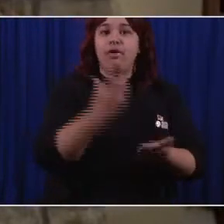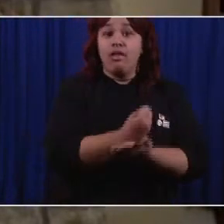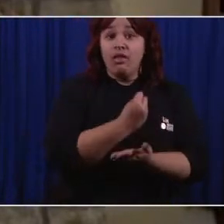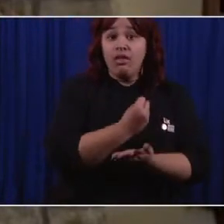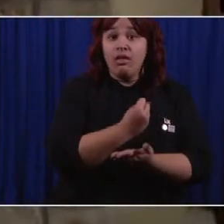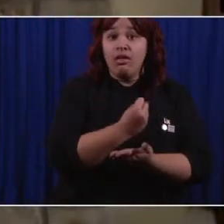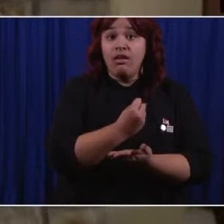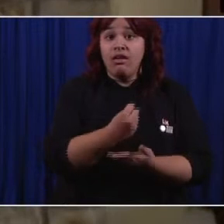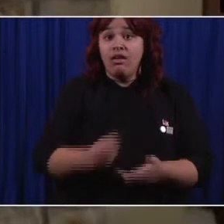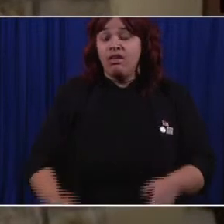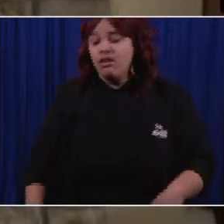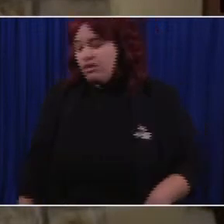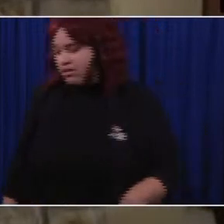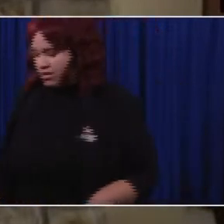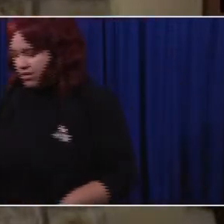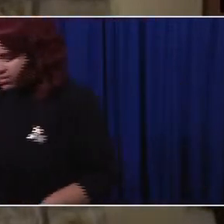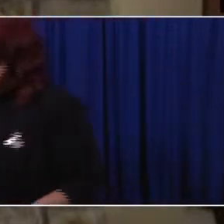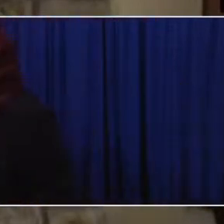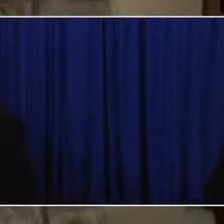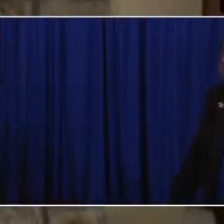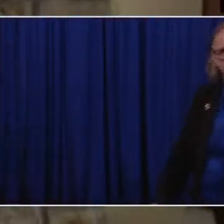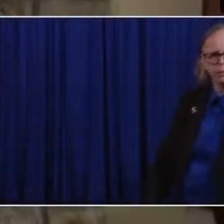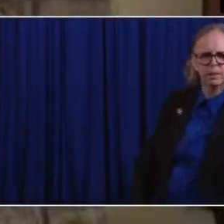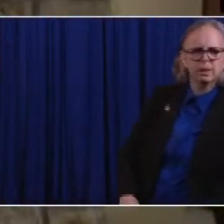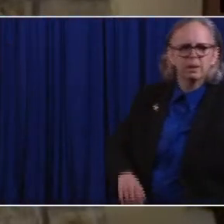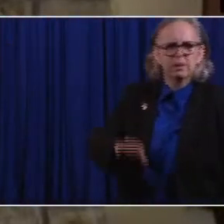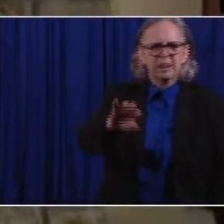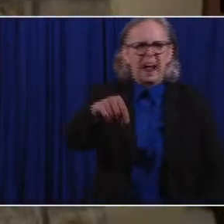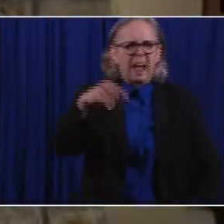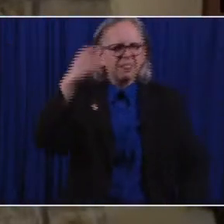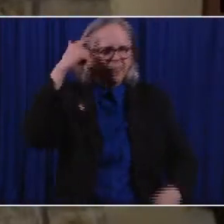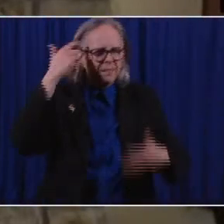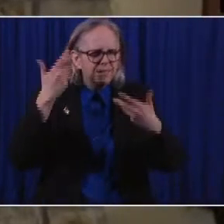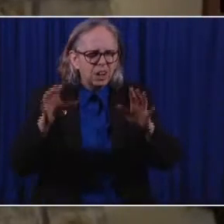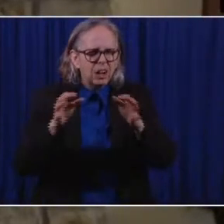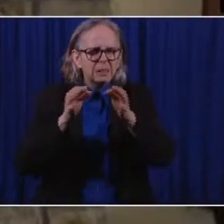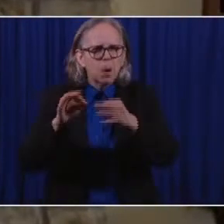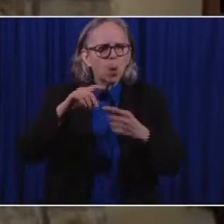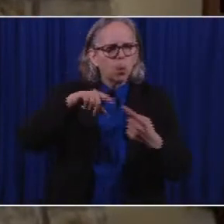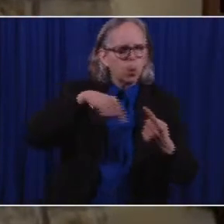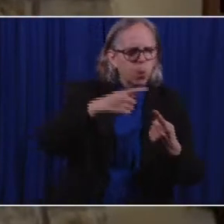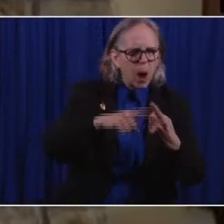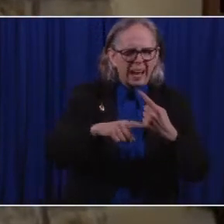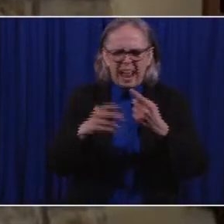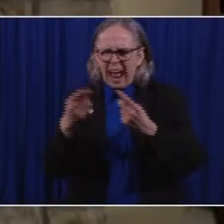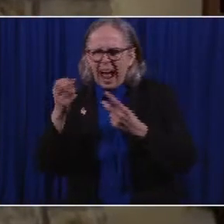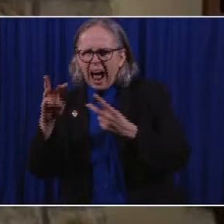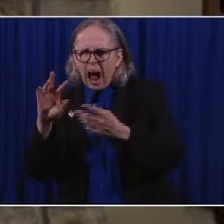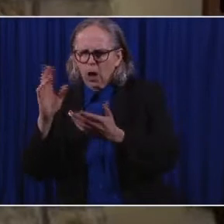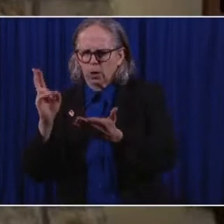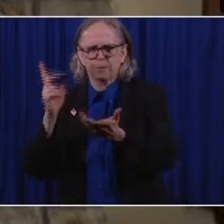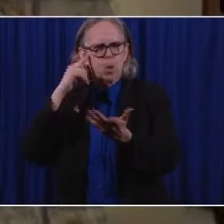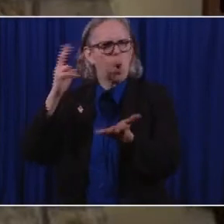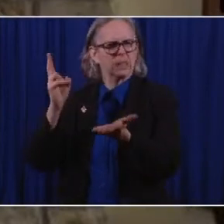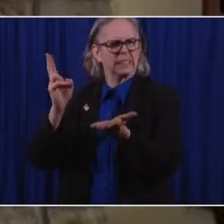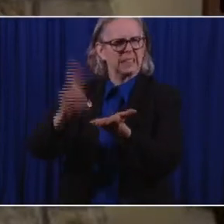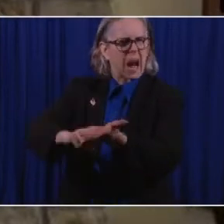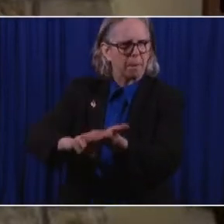Well, I think we've gone over when to sign up and how to sign up. As far as waste, Kevin,